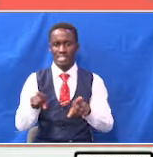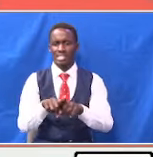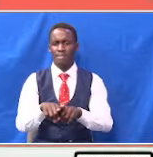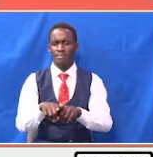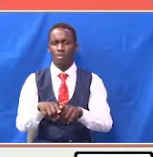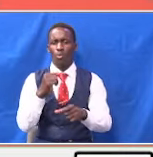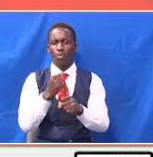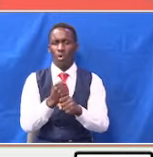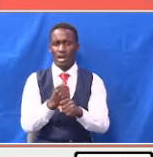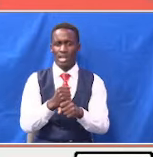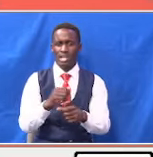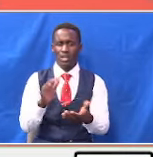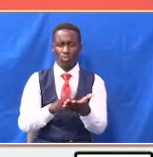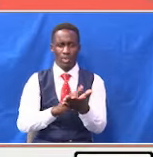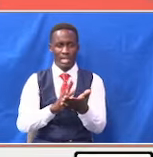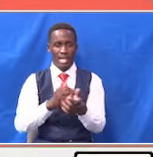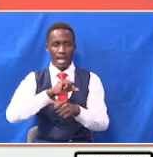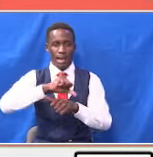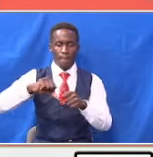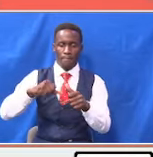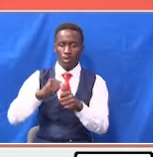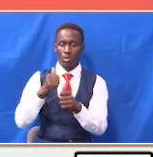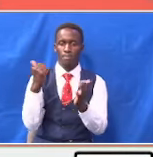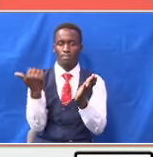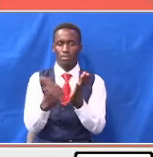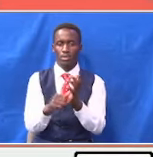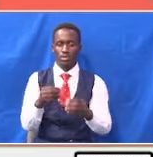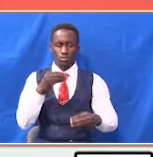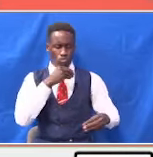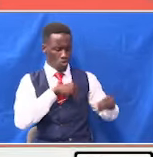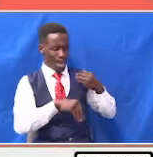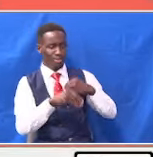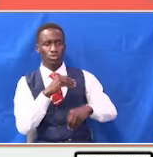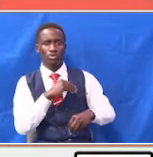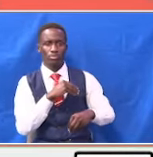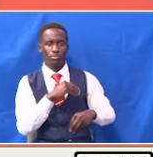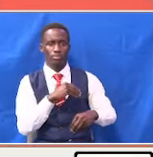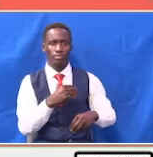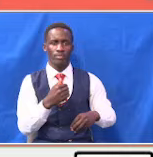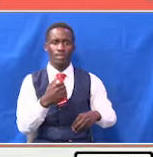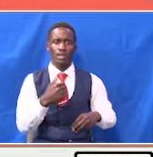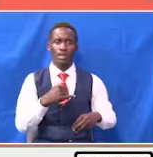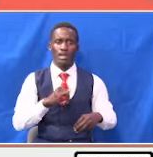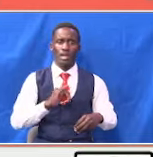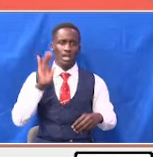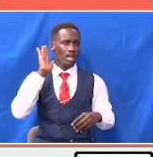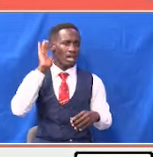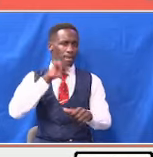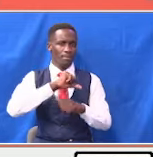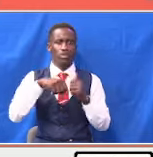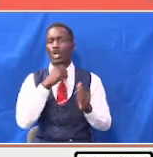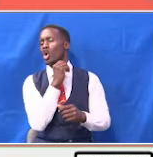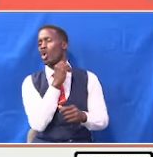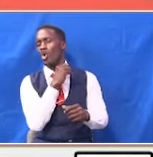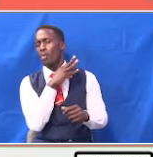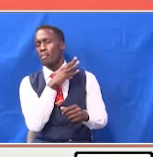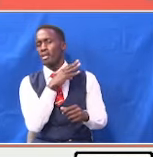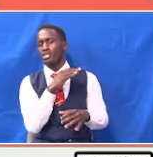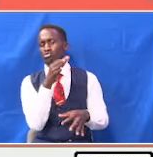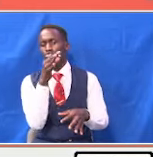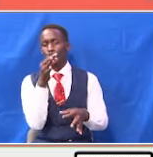deal swiftly with issues of corruption. All right. I heard of a blame to the